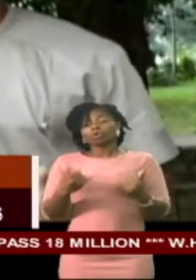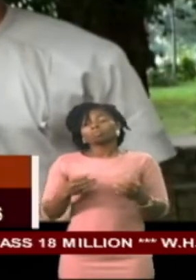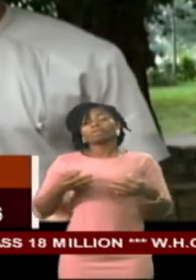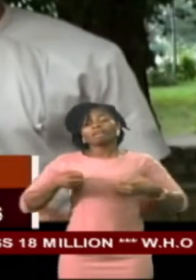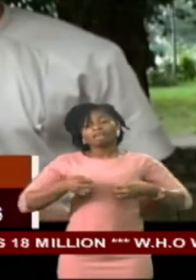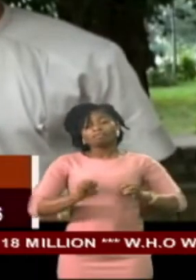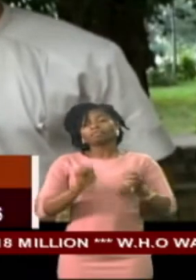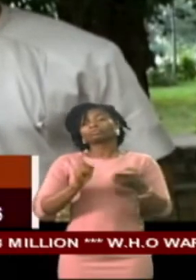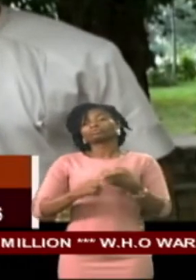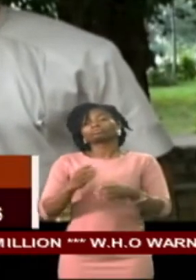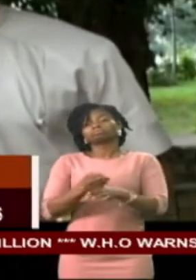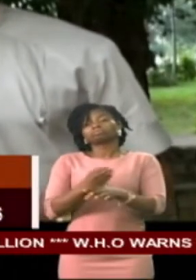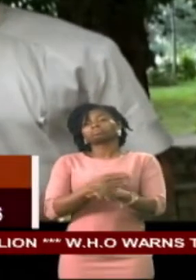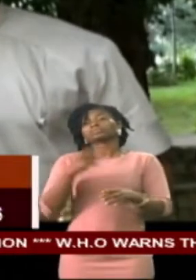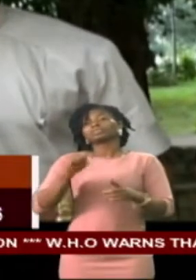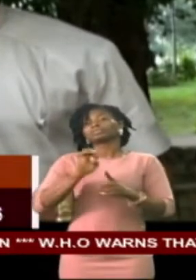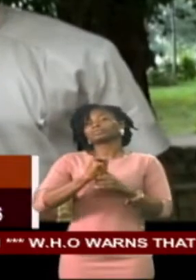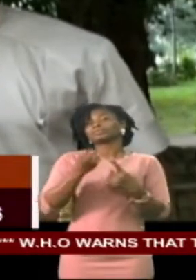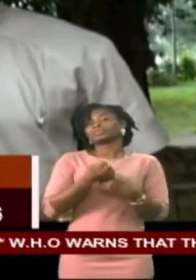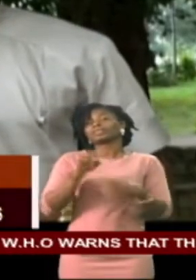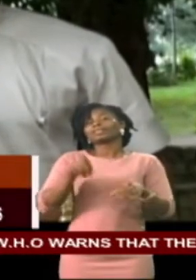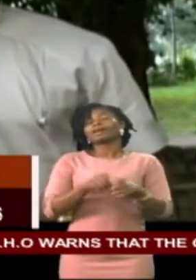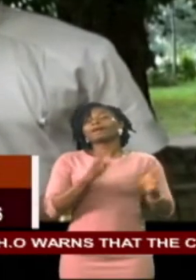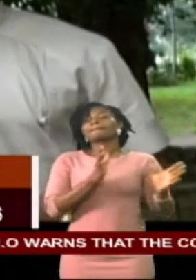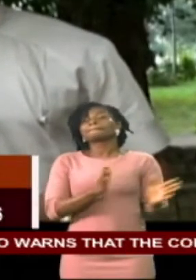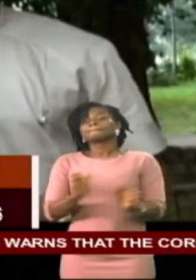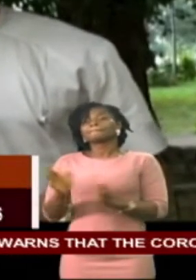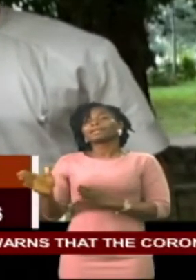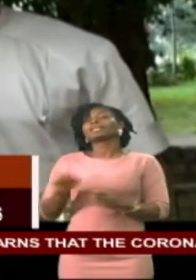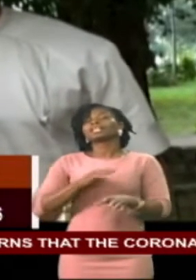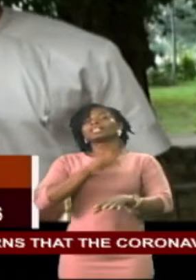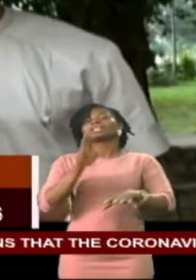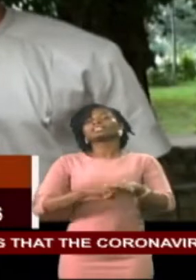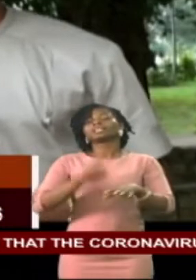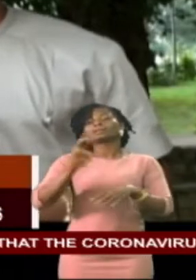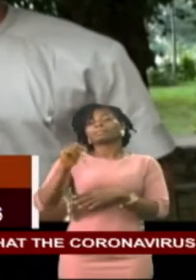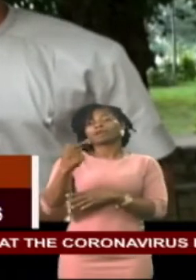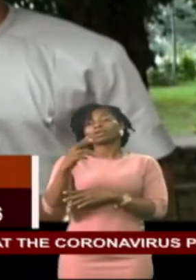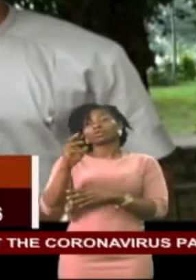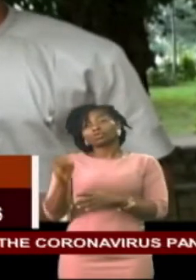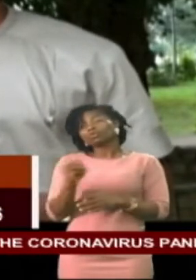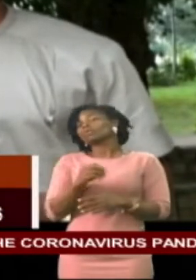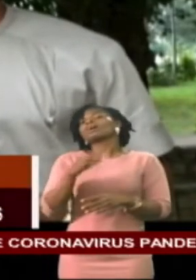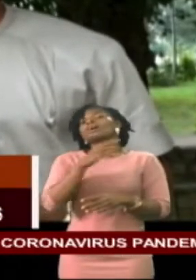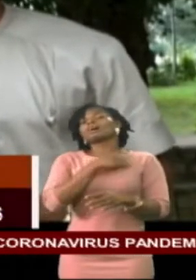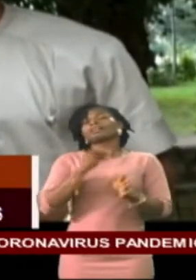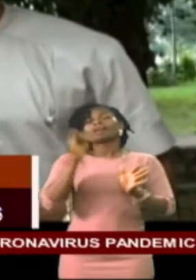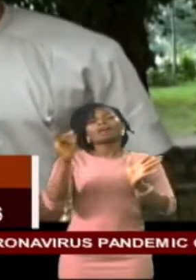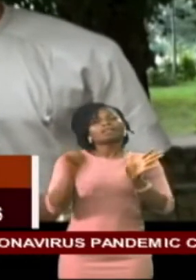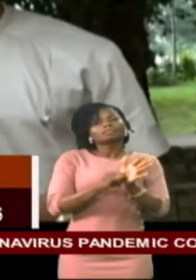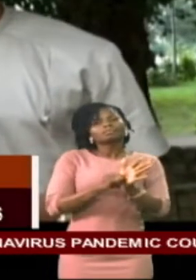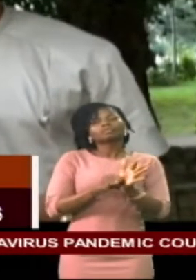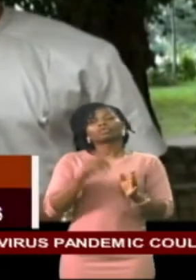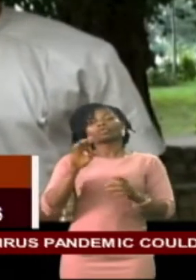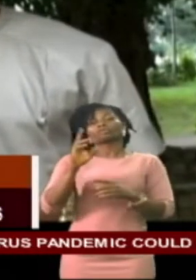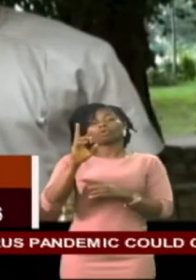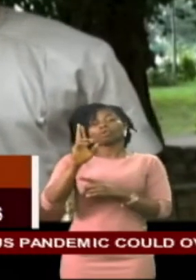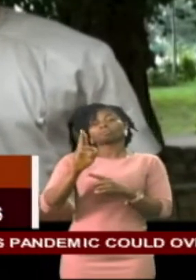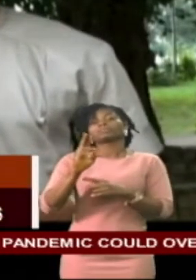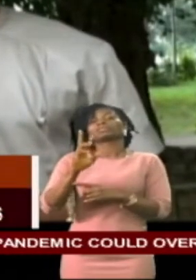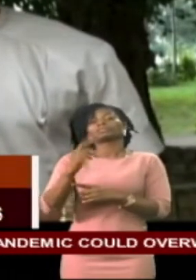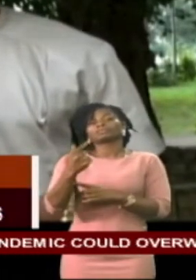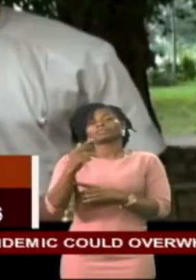environmental concerns in the South-South, like the planned National Mangroves Restoration Project and identification and upgrade of sites